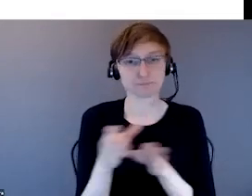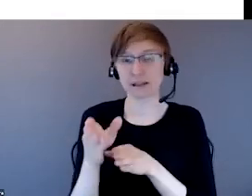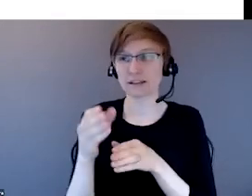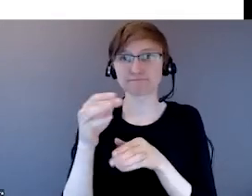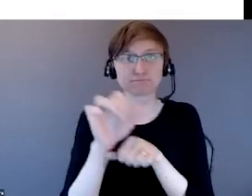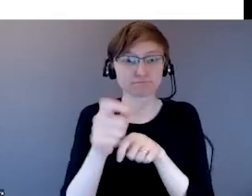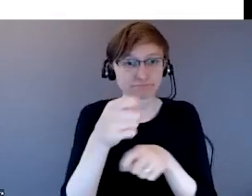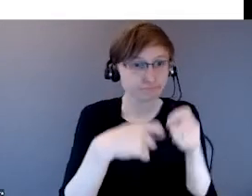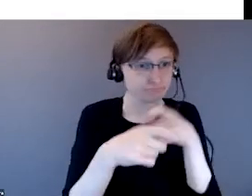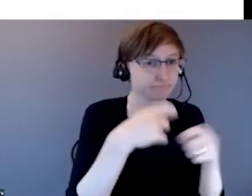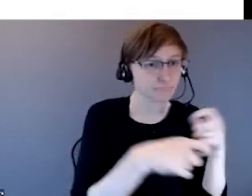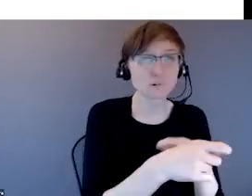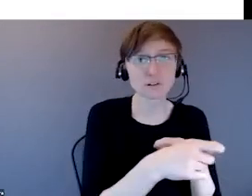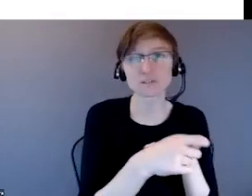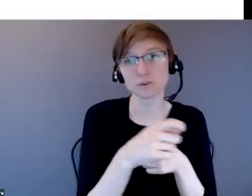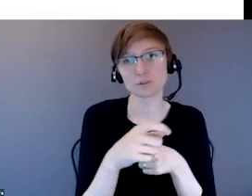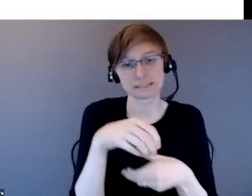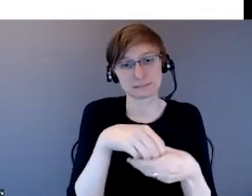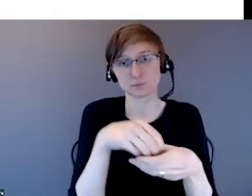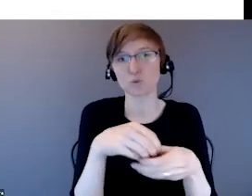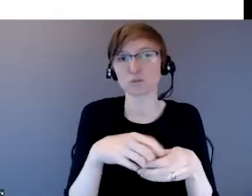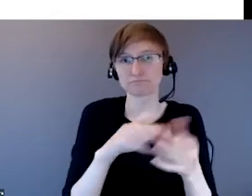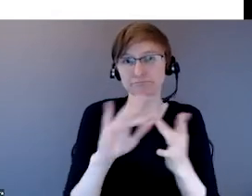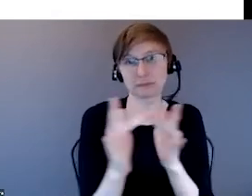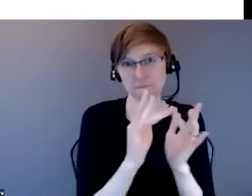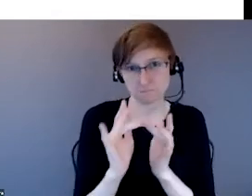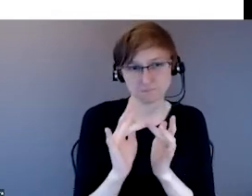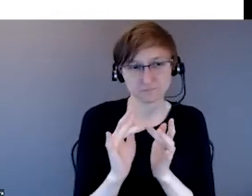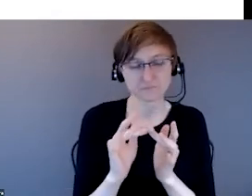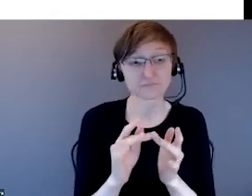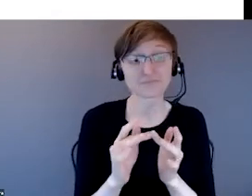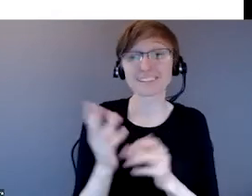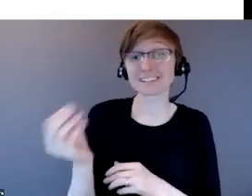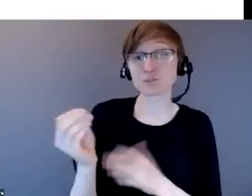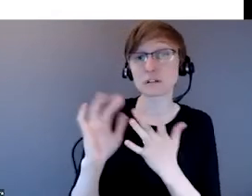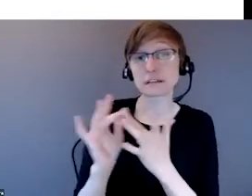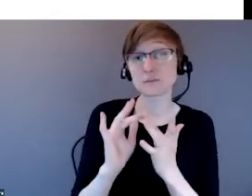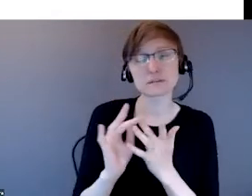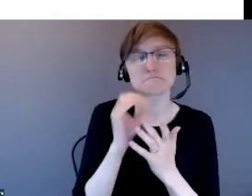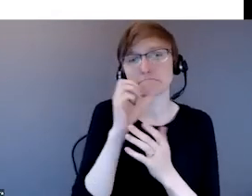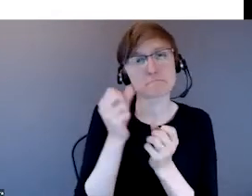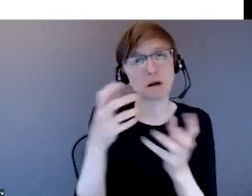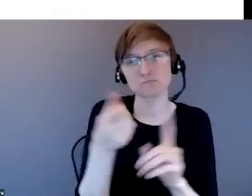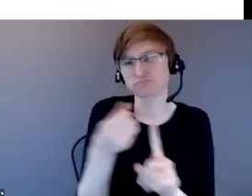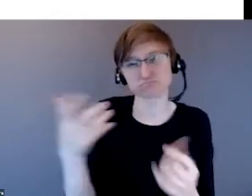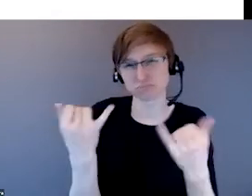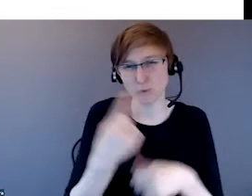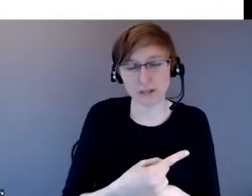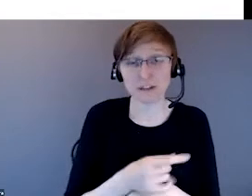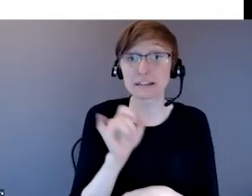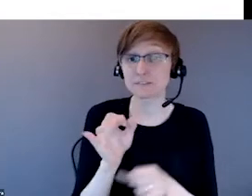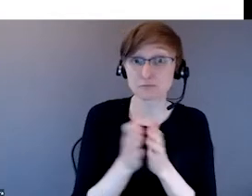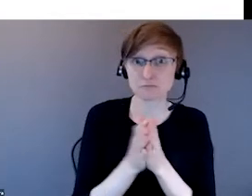access. Next, you got external networks. I won't focus too much on that today, but if you are interested, the paper that I published on